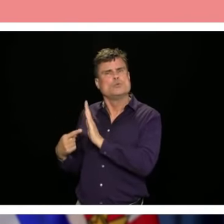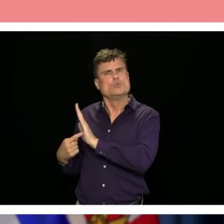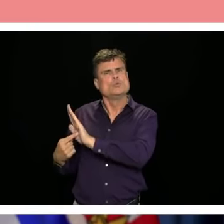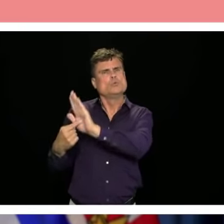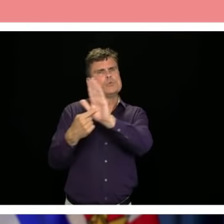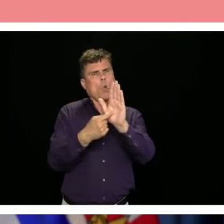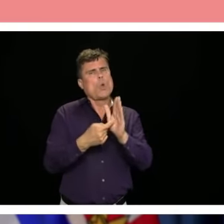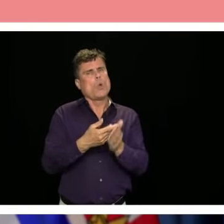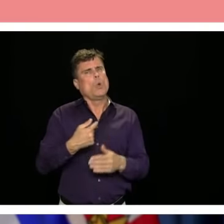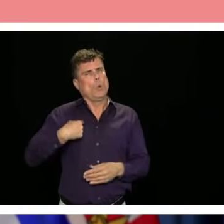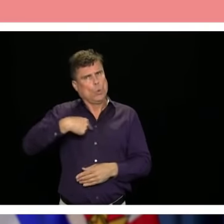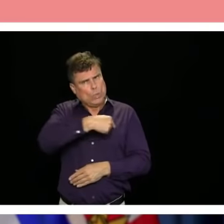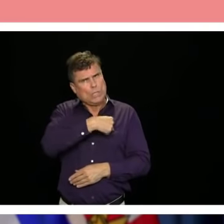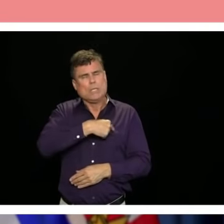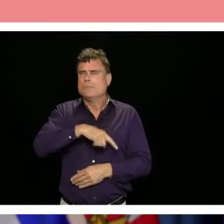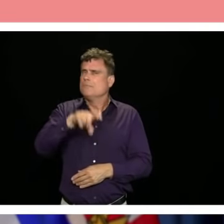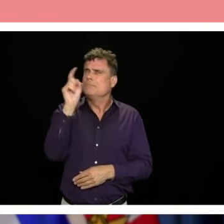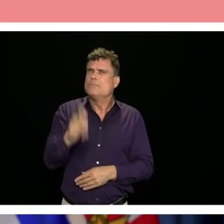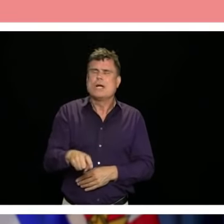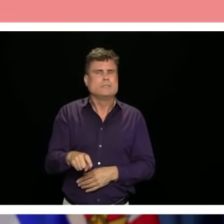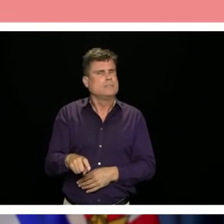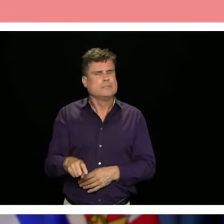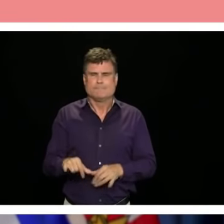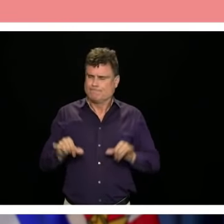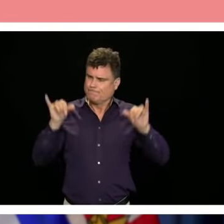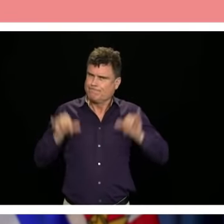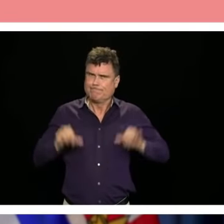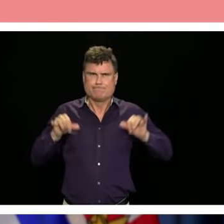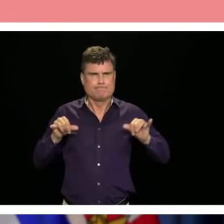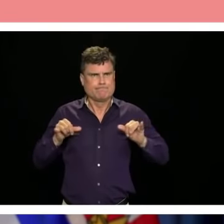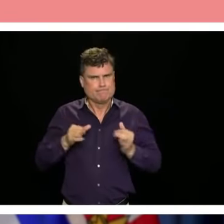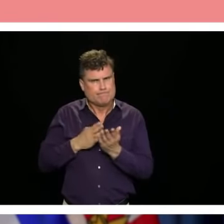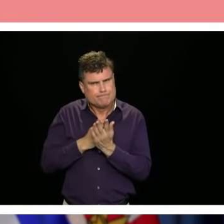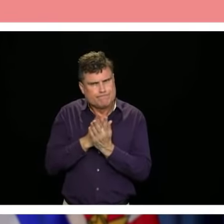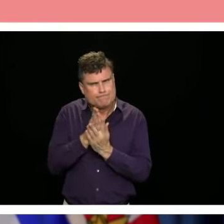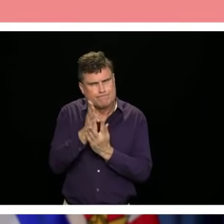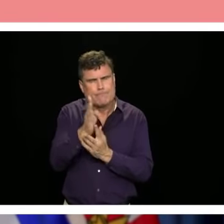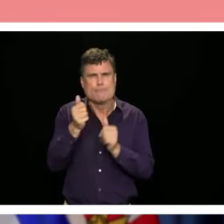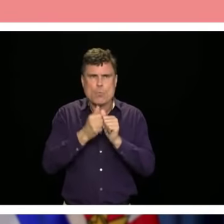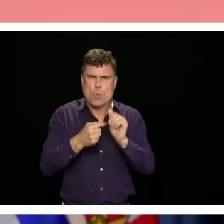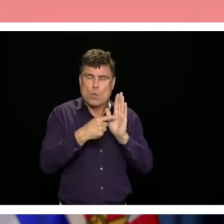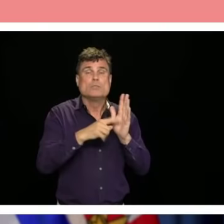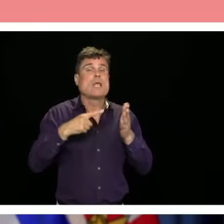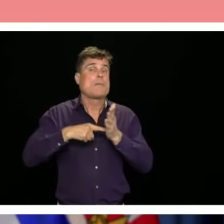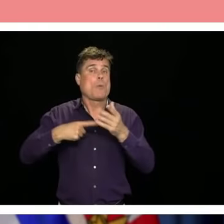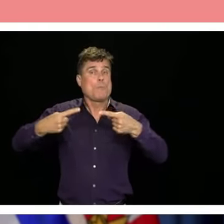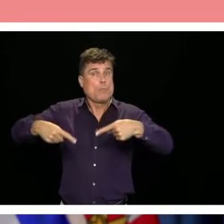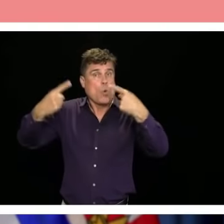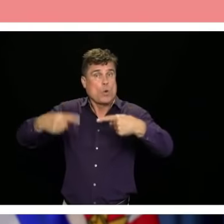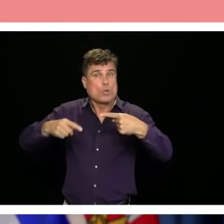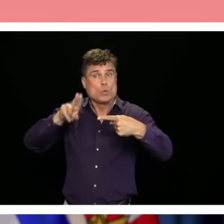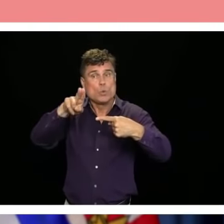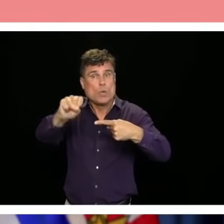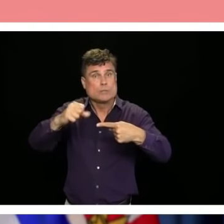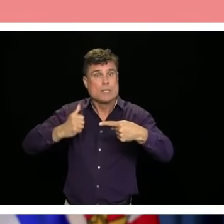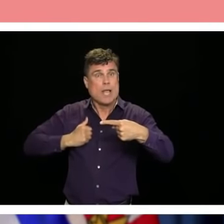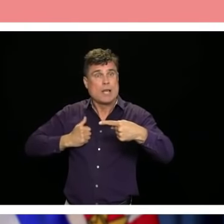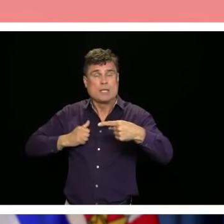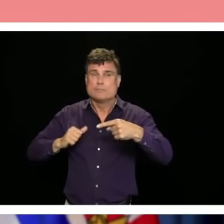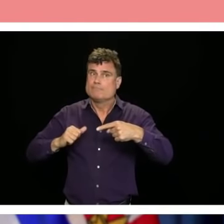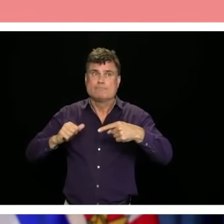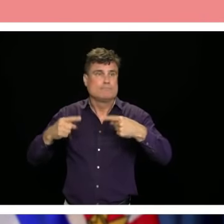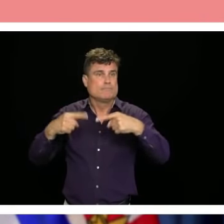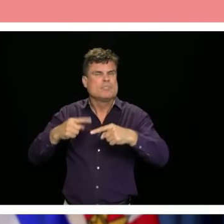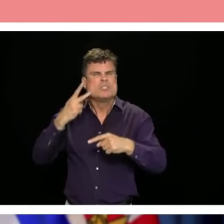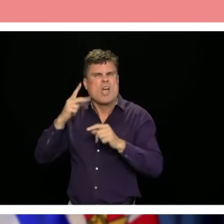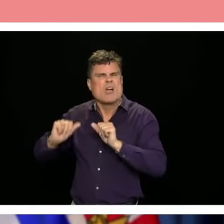So I encourage you to take a look at it in detail, look at the slides in detail. I'll just make a couple of points